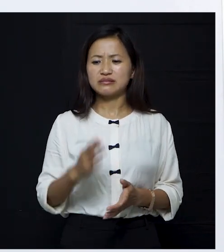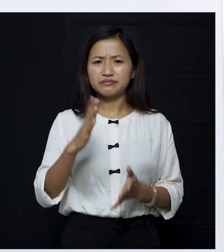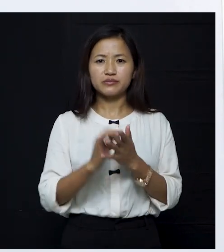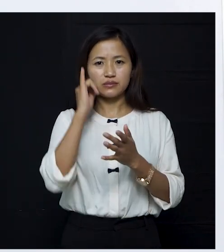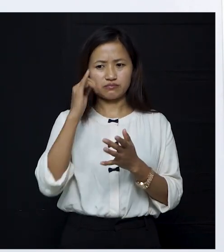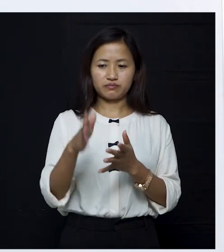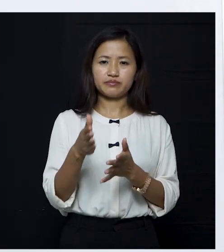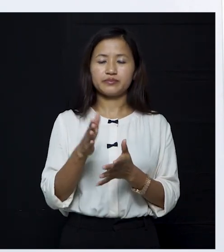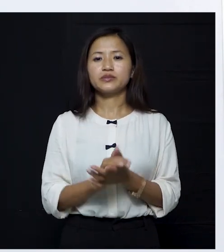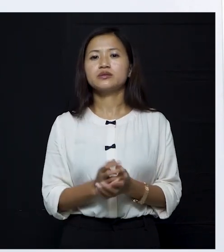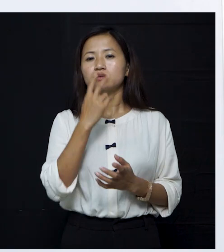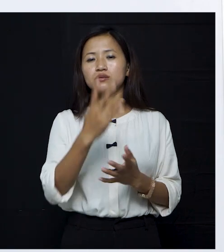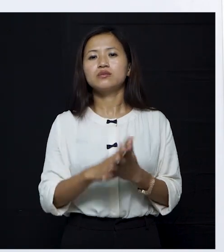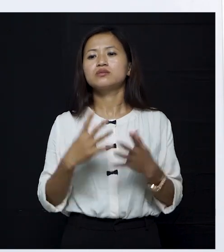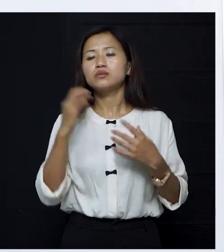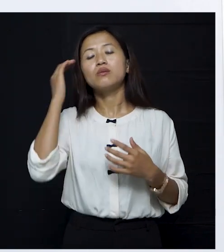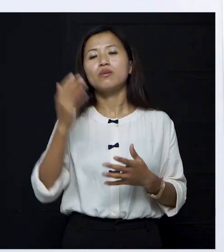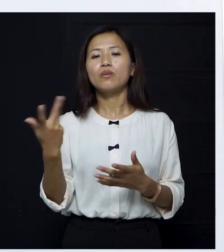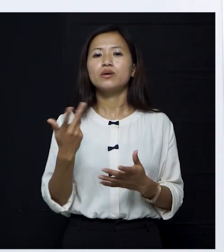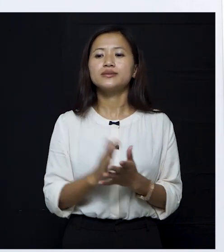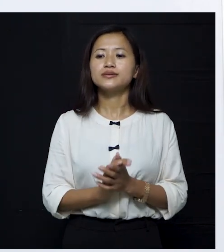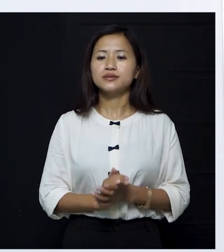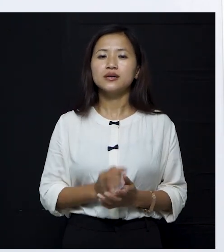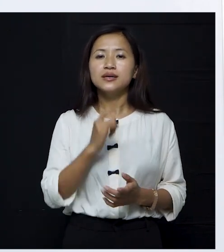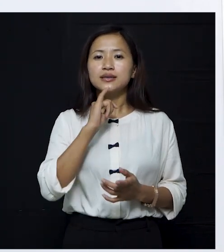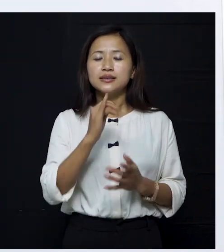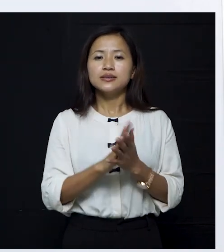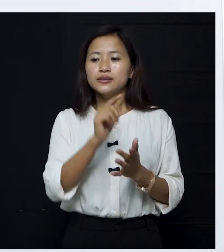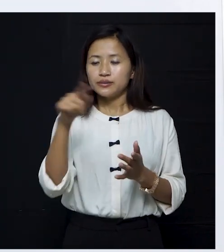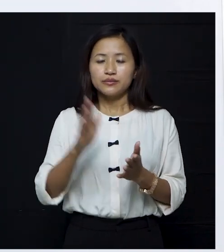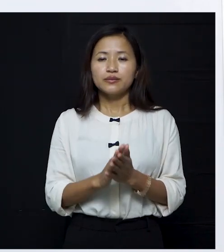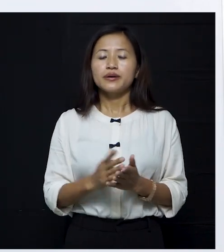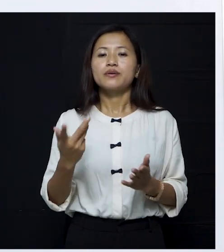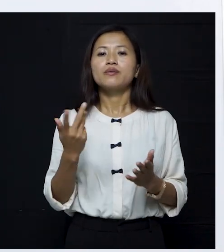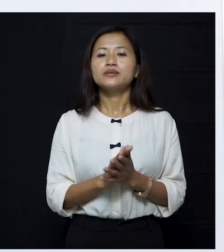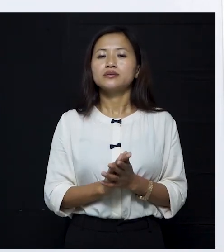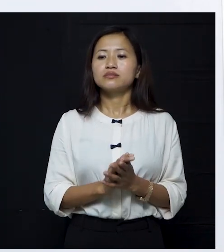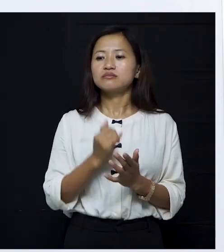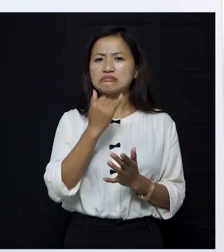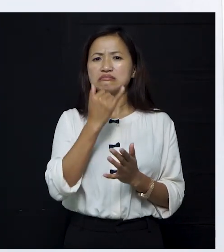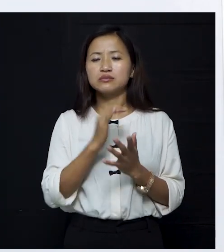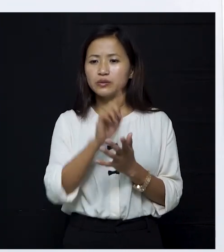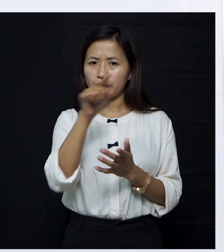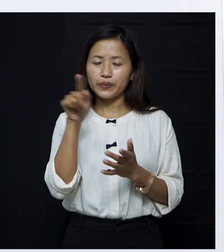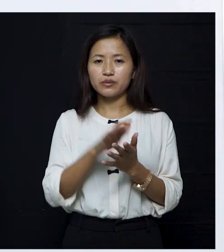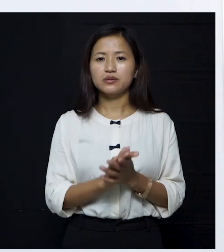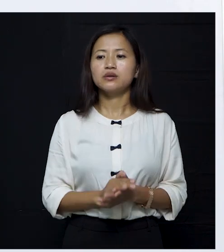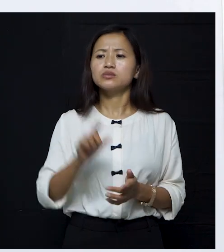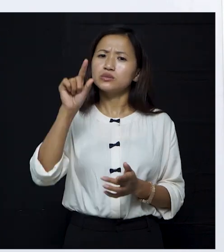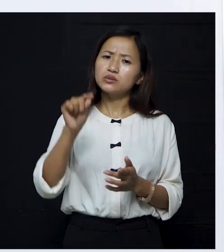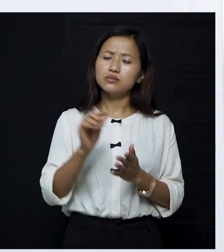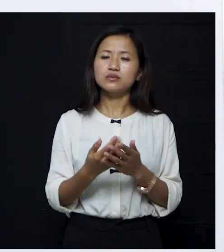okay? Ignorant means they do not know what is right and wrong or the do's and don't. We don't have any idea about that.